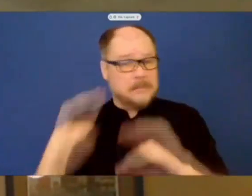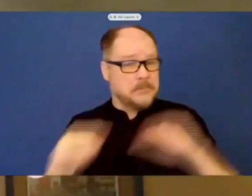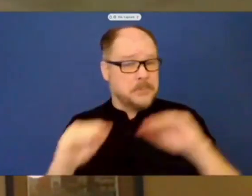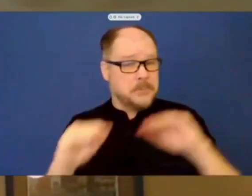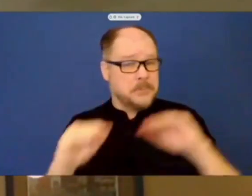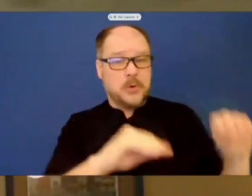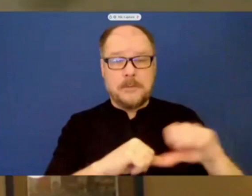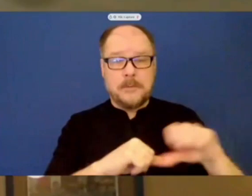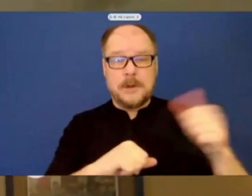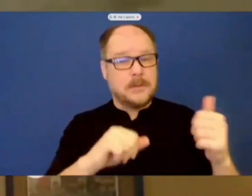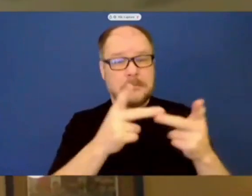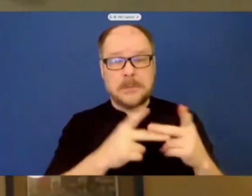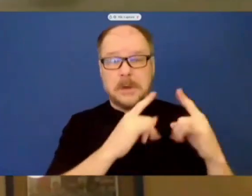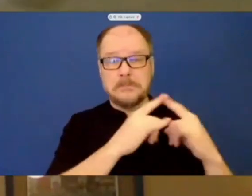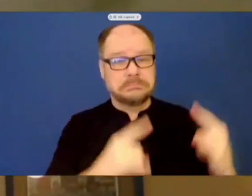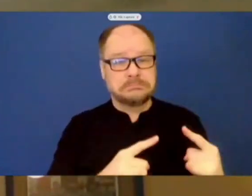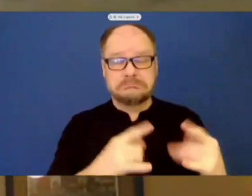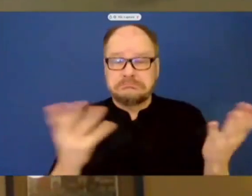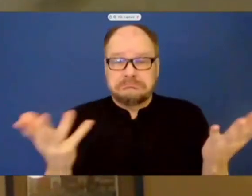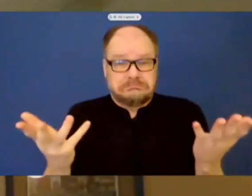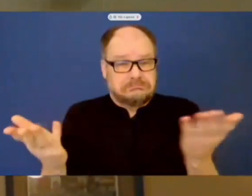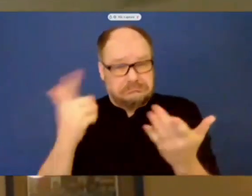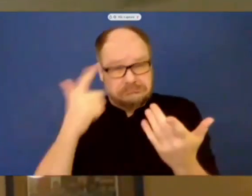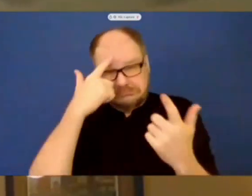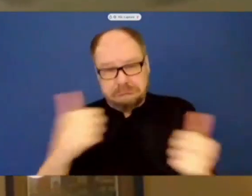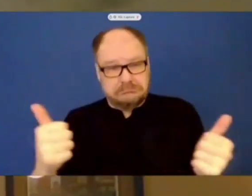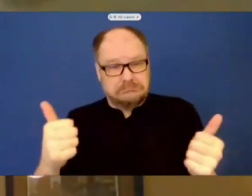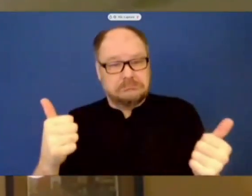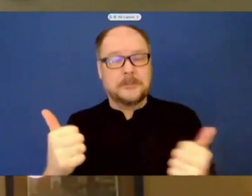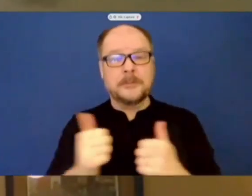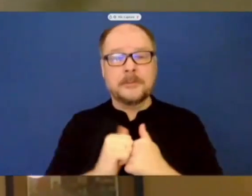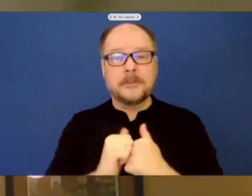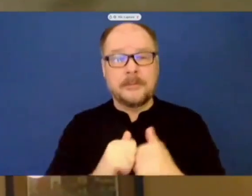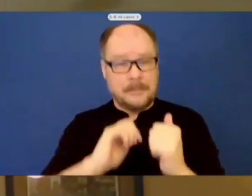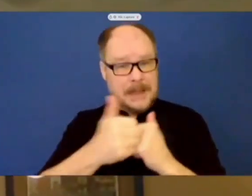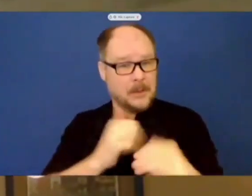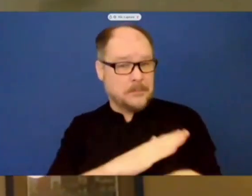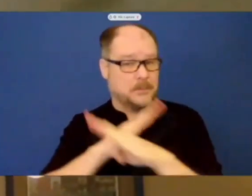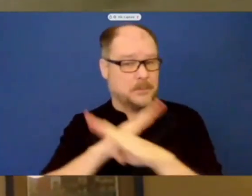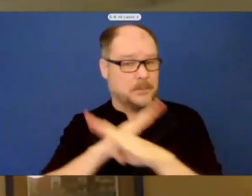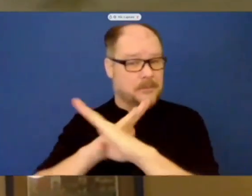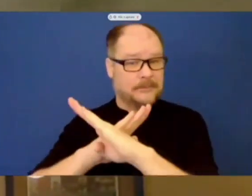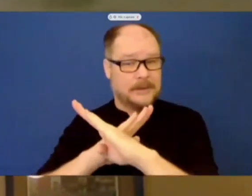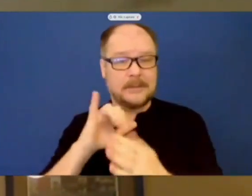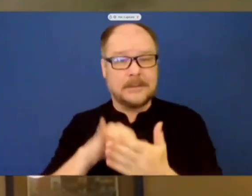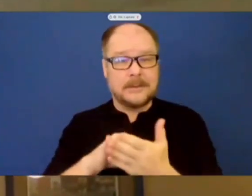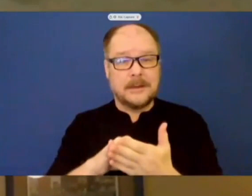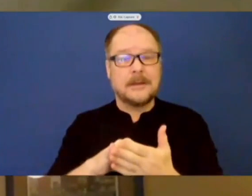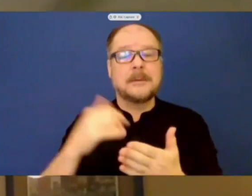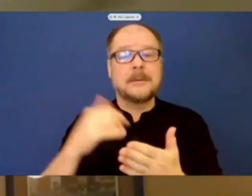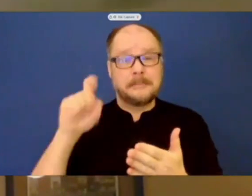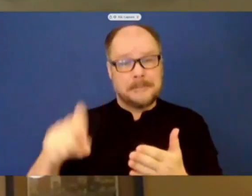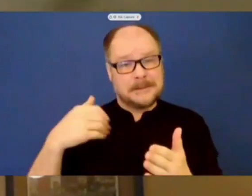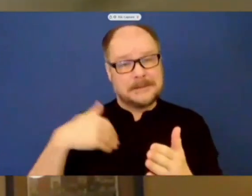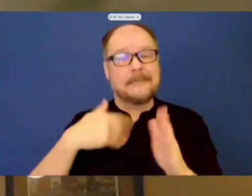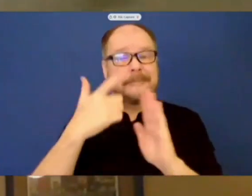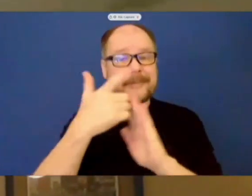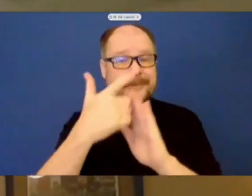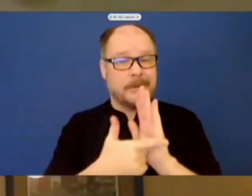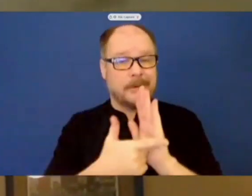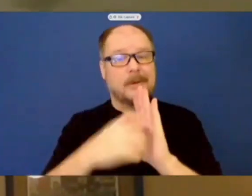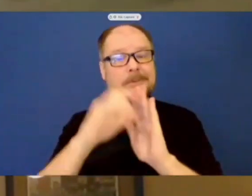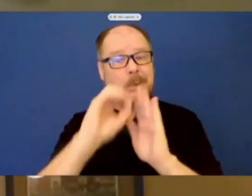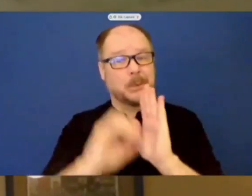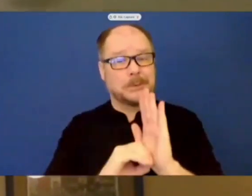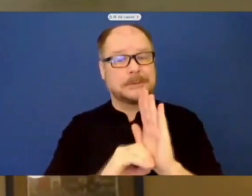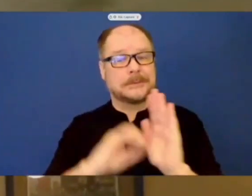encampment somewhere else. And so the only way that you can really prevent that is to have ordinances in place that would not allow for that kind of